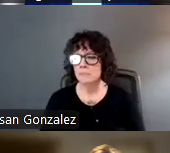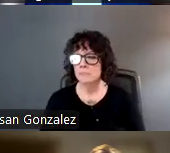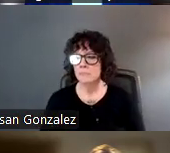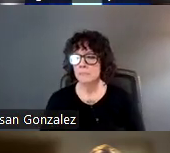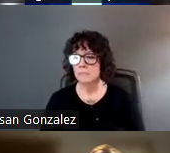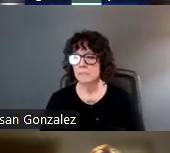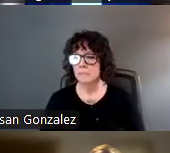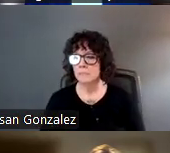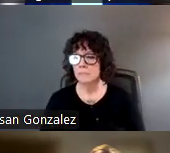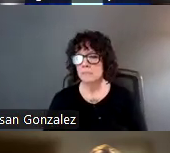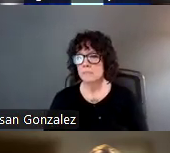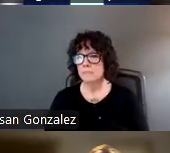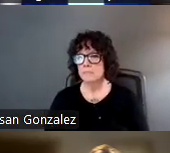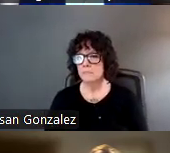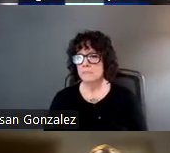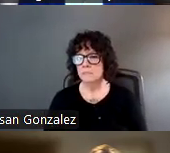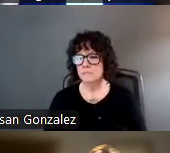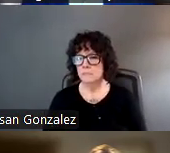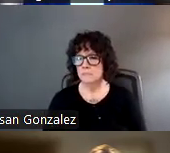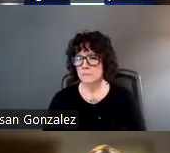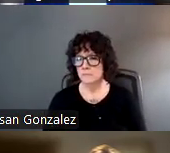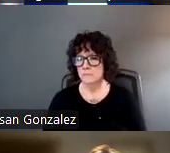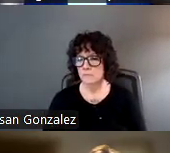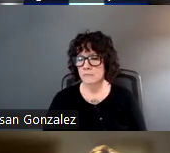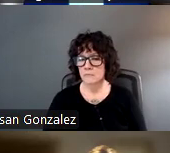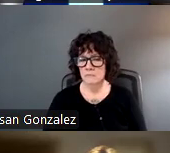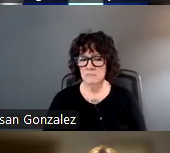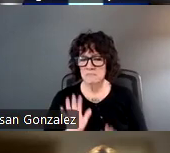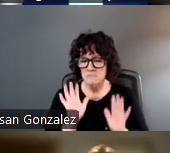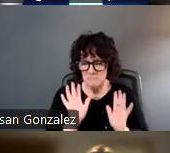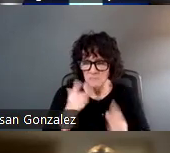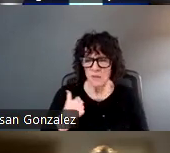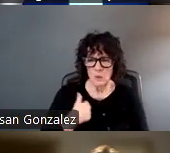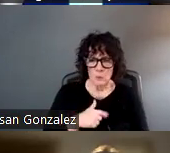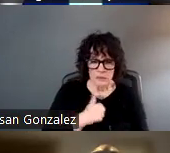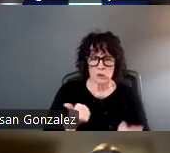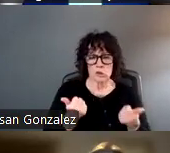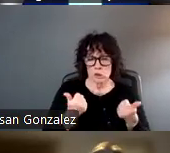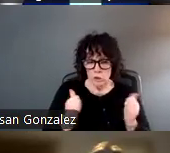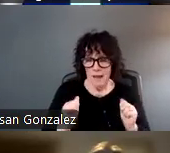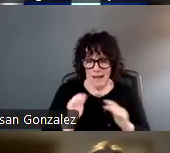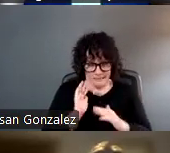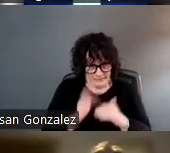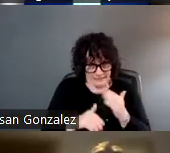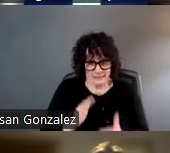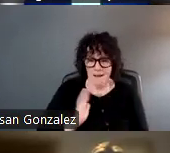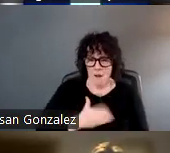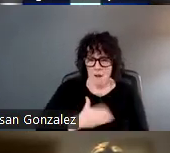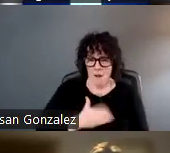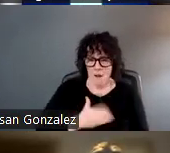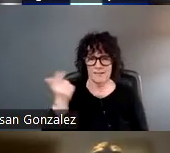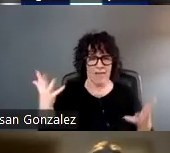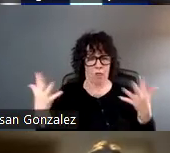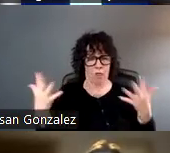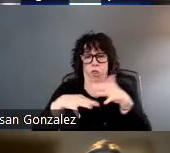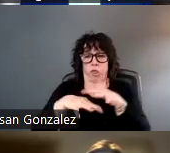But we're doing the best we can do to untangle the complexity, to help hold your hand through the